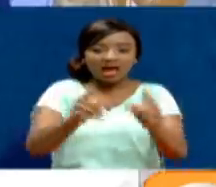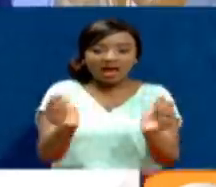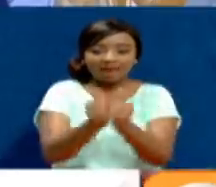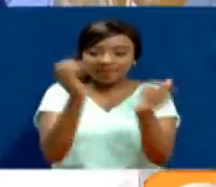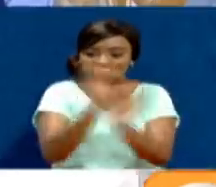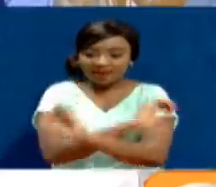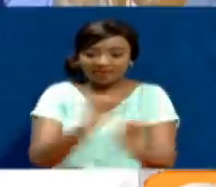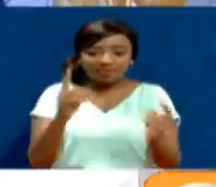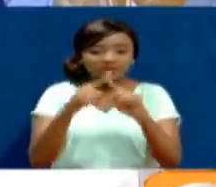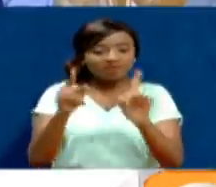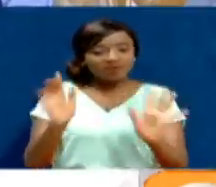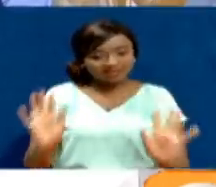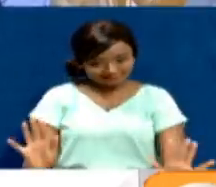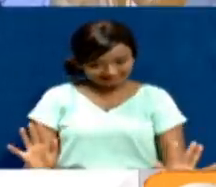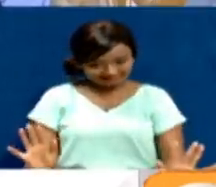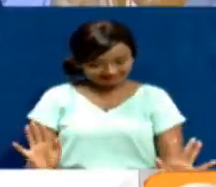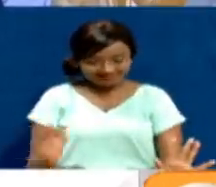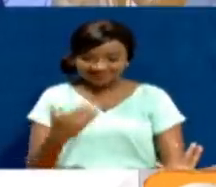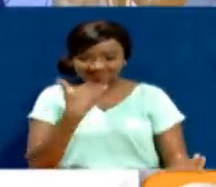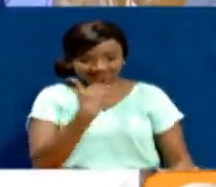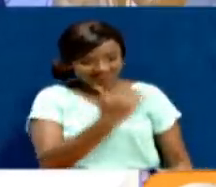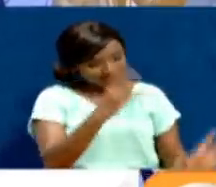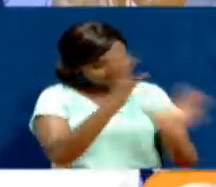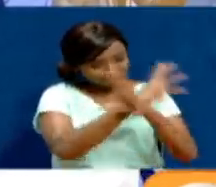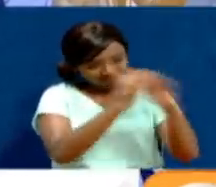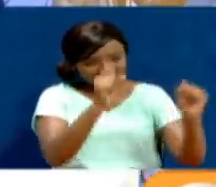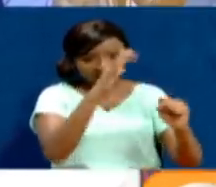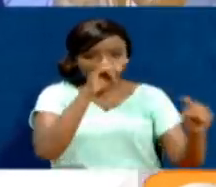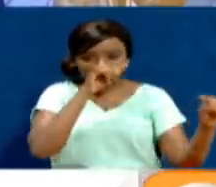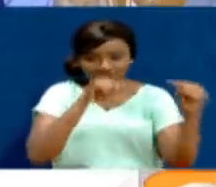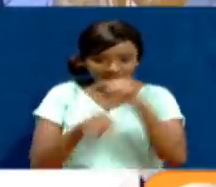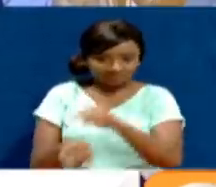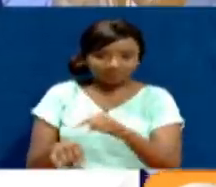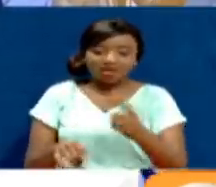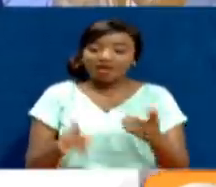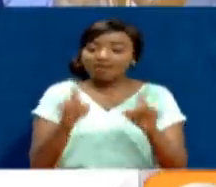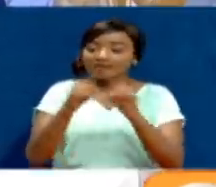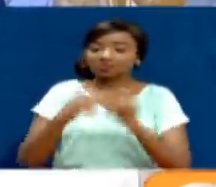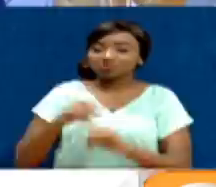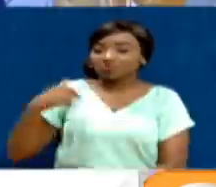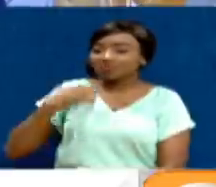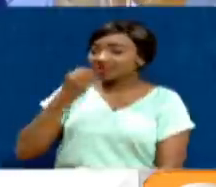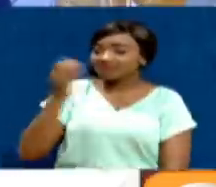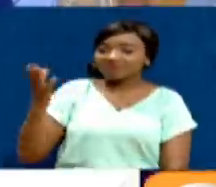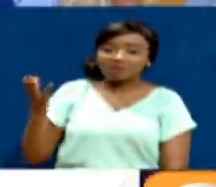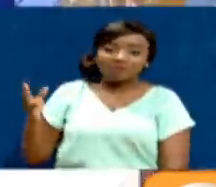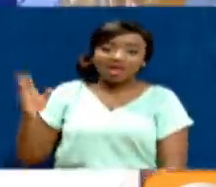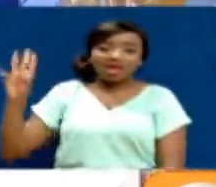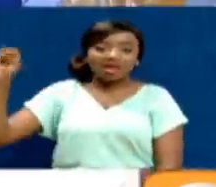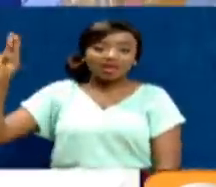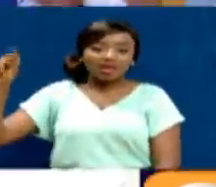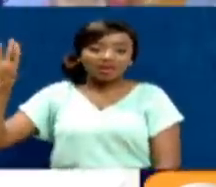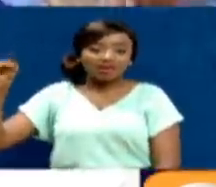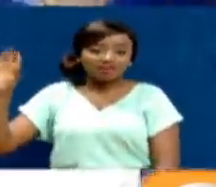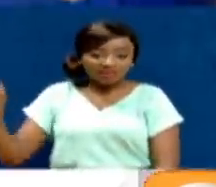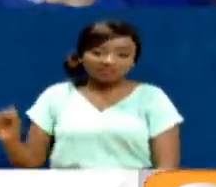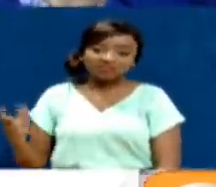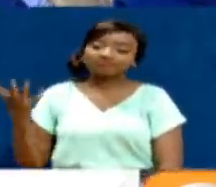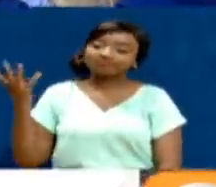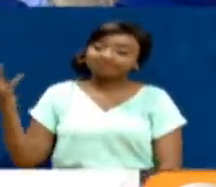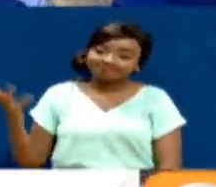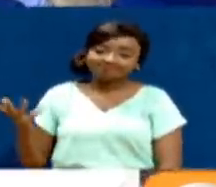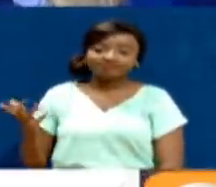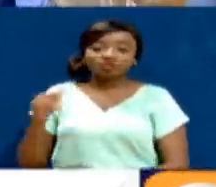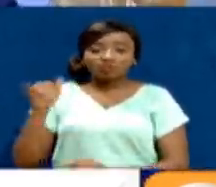However, I want to appreciate the president for his intervention. Even I spoke to Badi today in the morning. I can be a Friday. We're giving titles